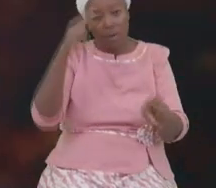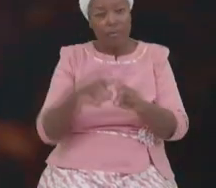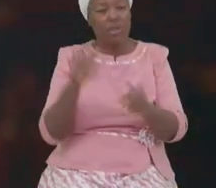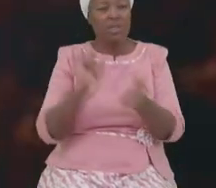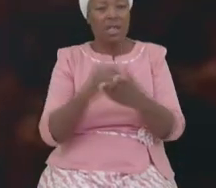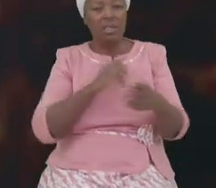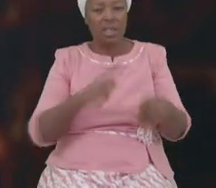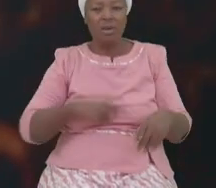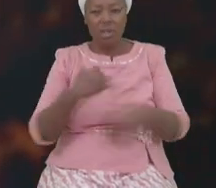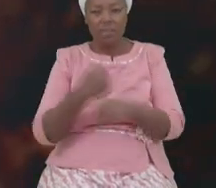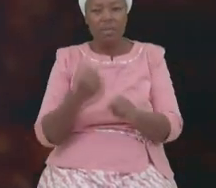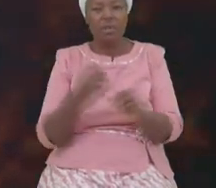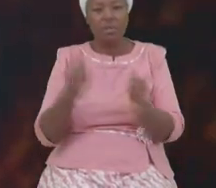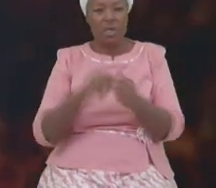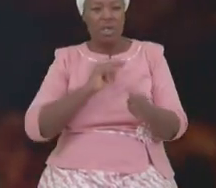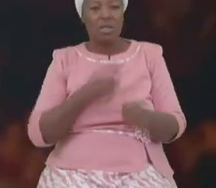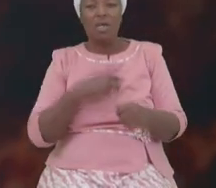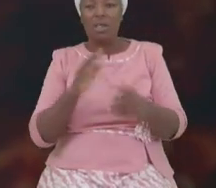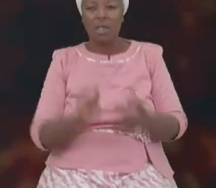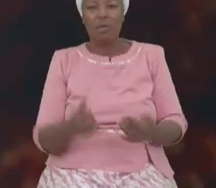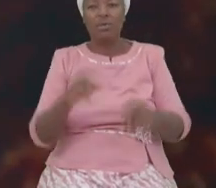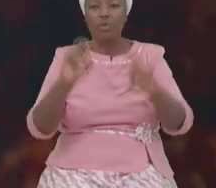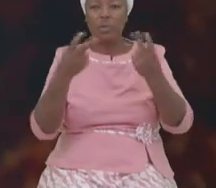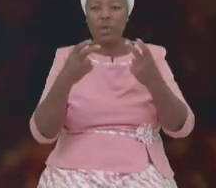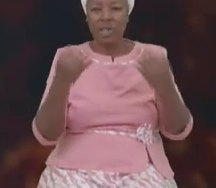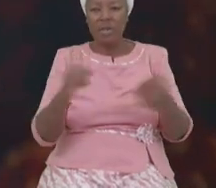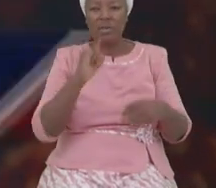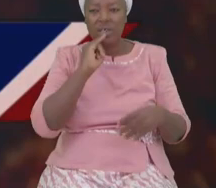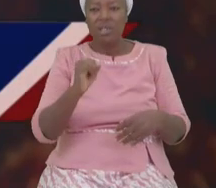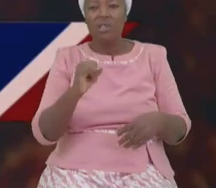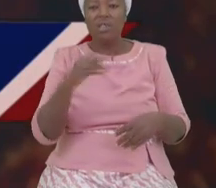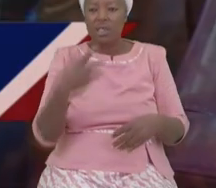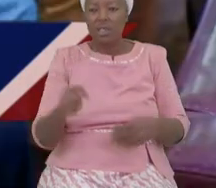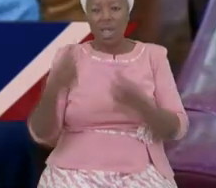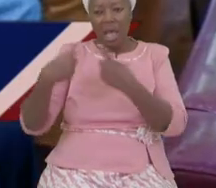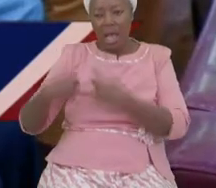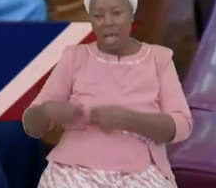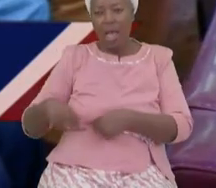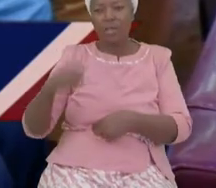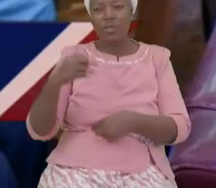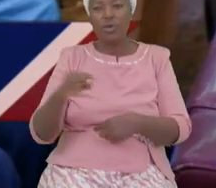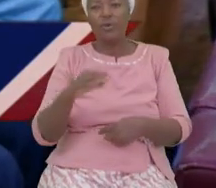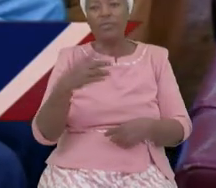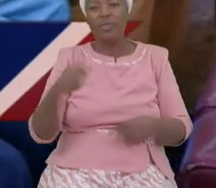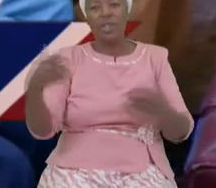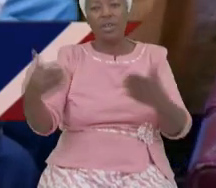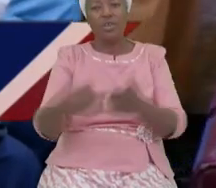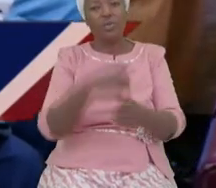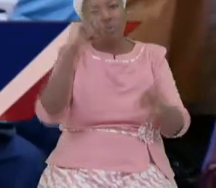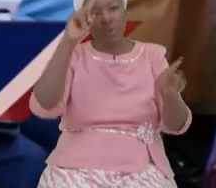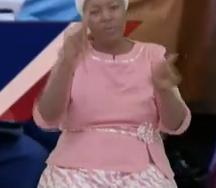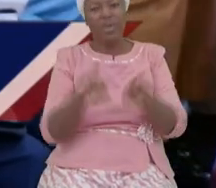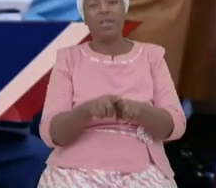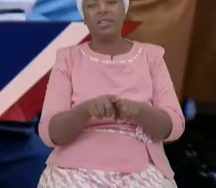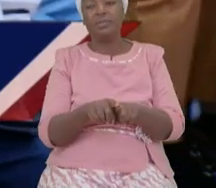Lord is making. And today, we're looking at the heart of the new covenant. The heart of the new